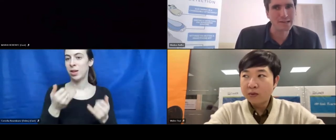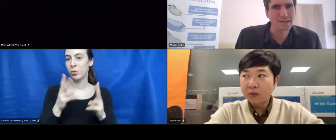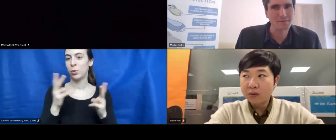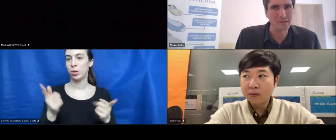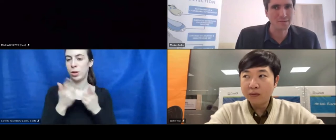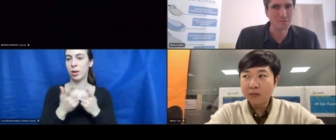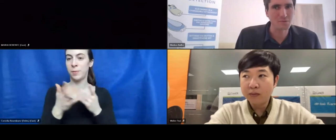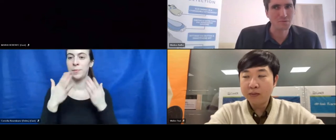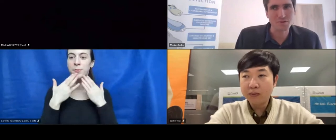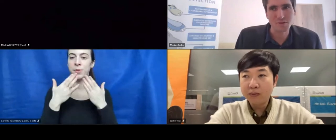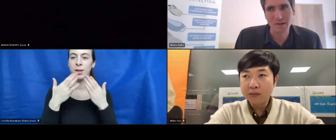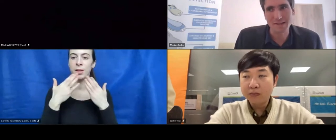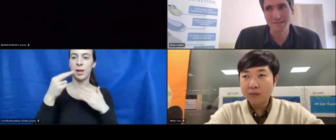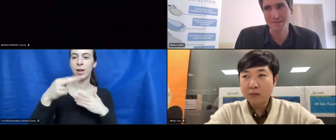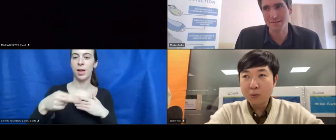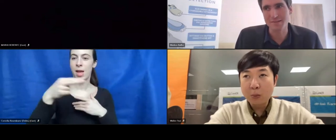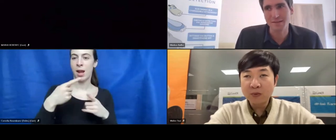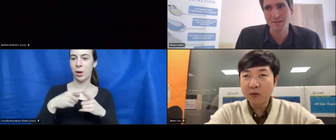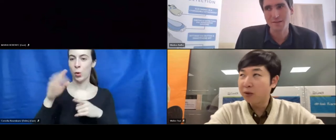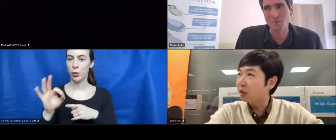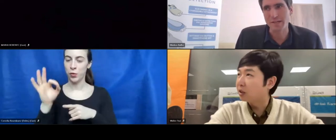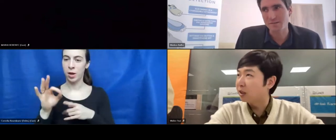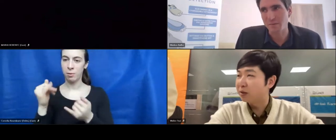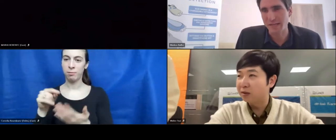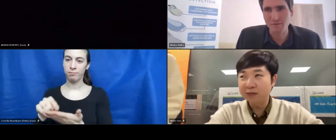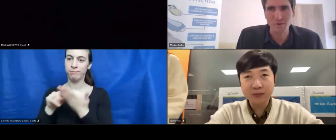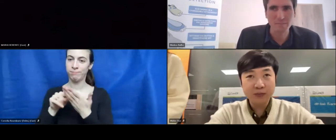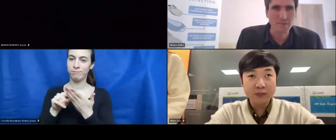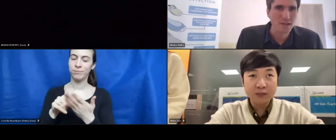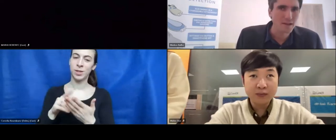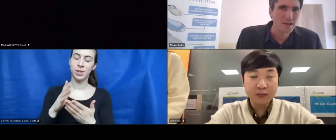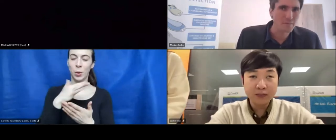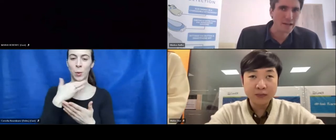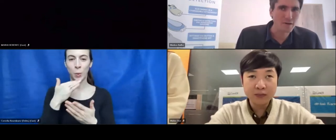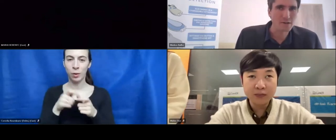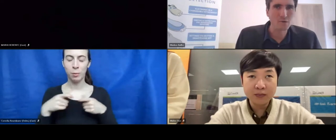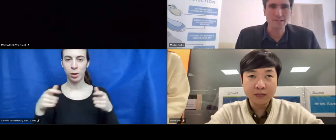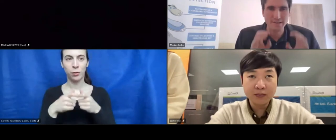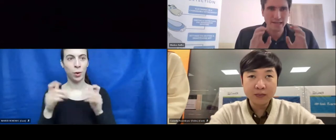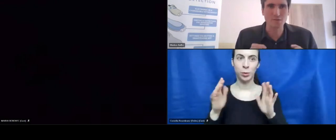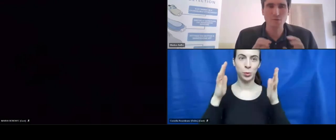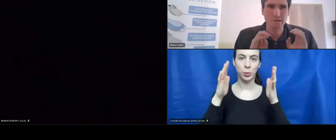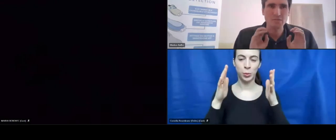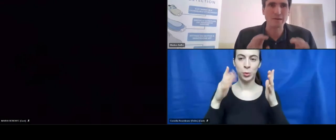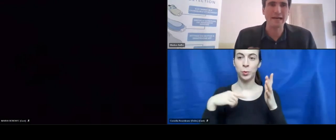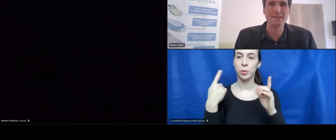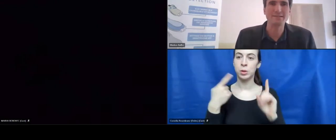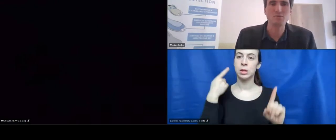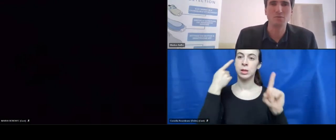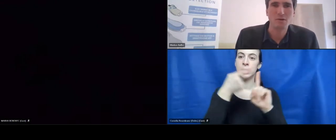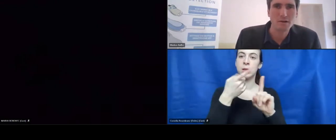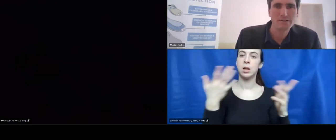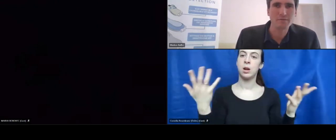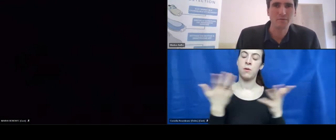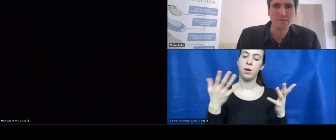you to Helge and Philip to show us this great platform. Our goal is now to expand